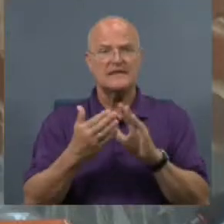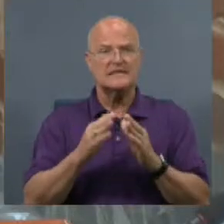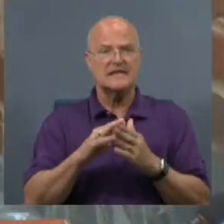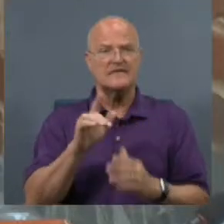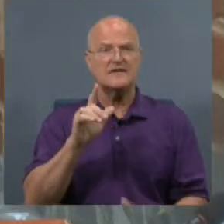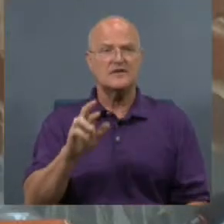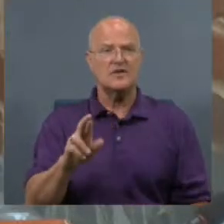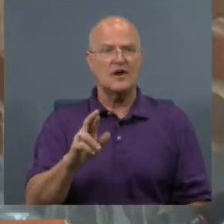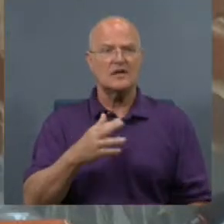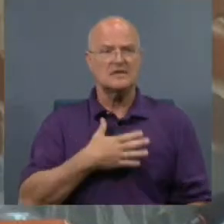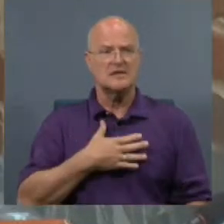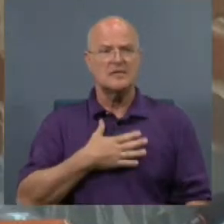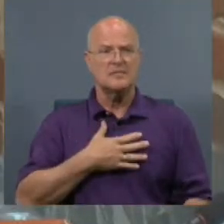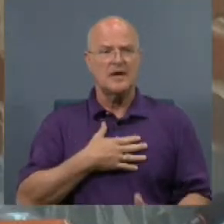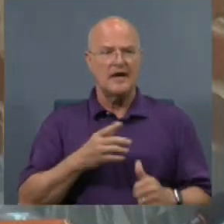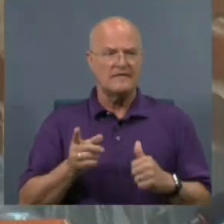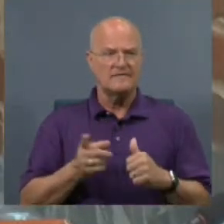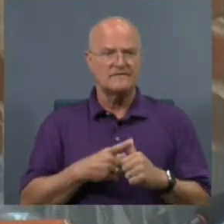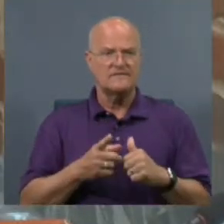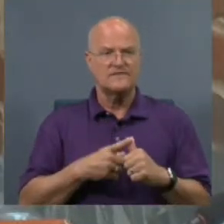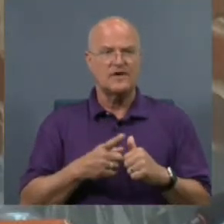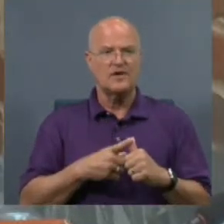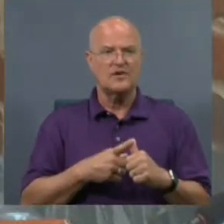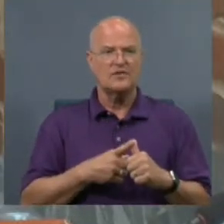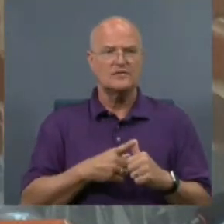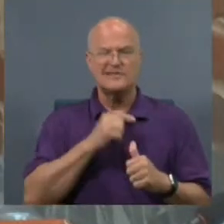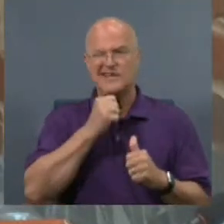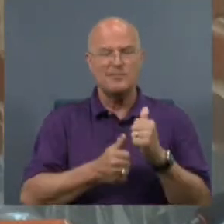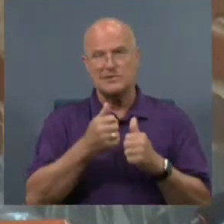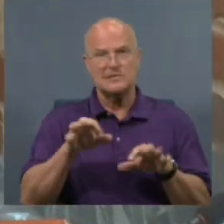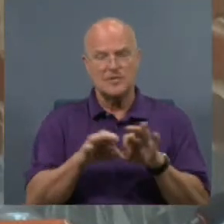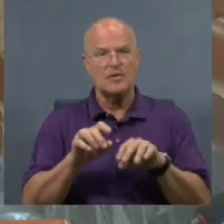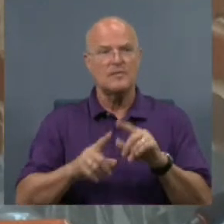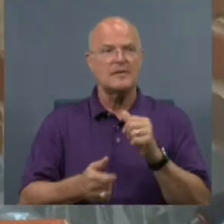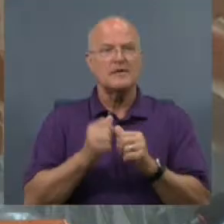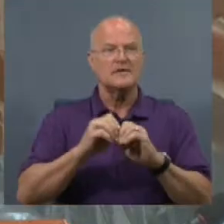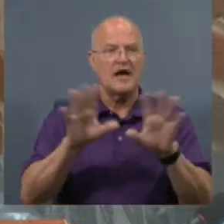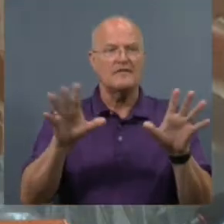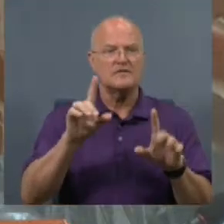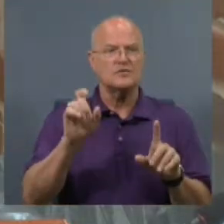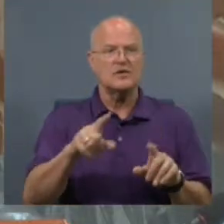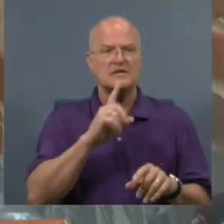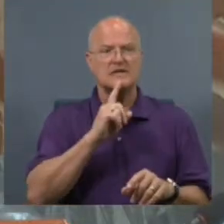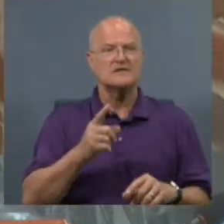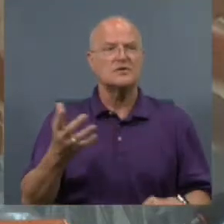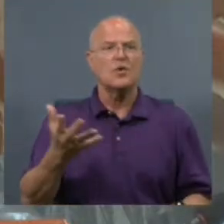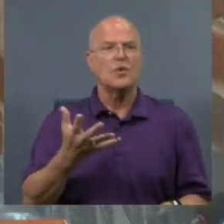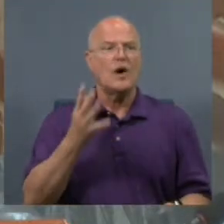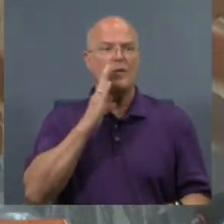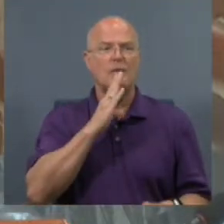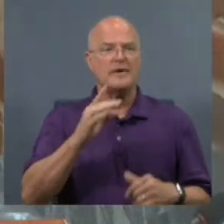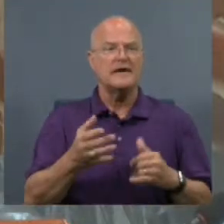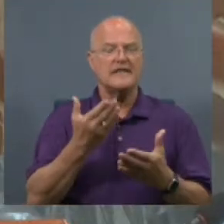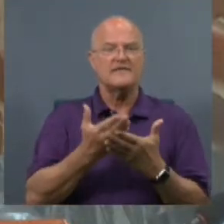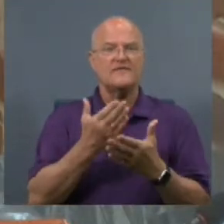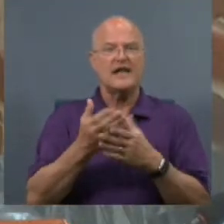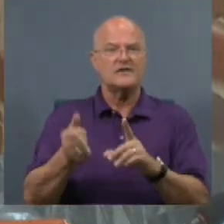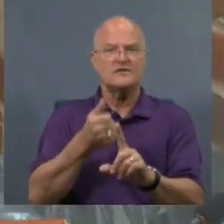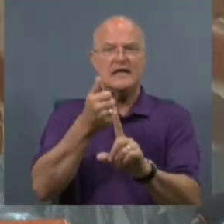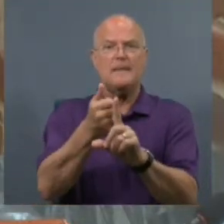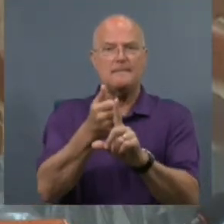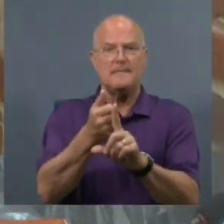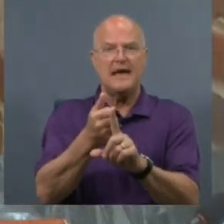Little Rock. So my first and not most important question, but the most obvious question is, what is going to be the financial